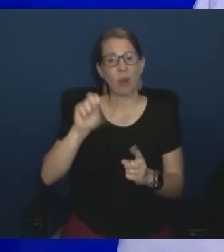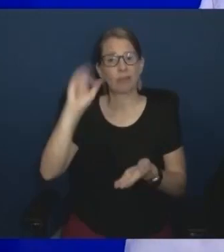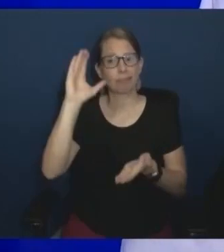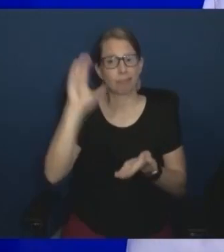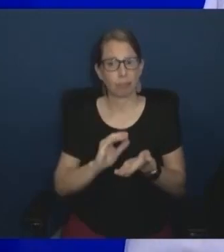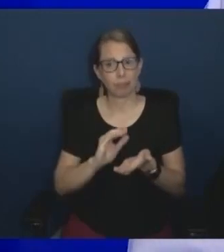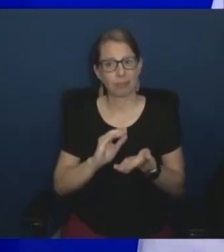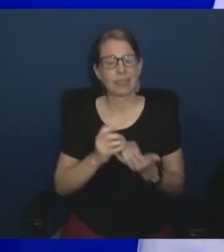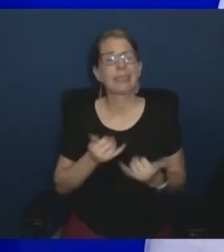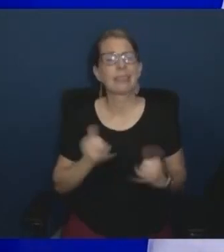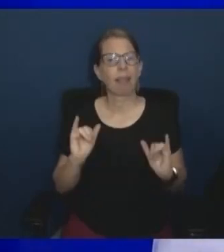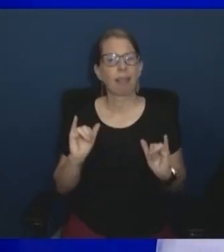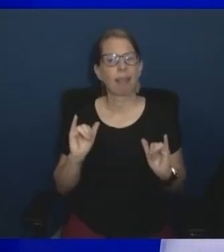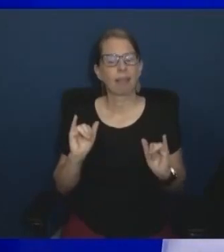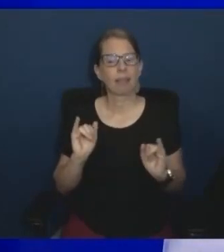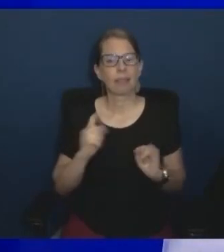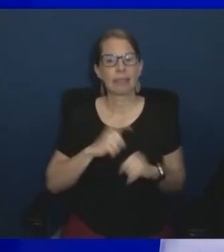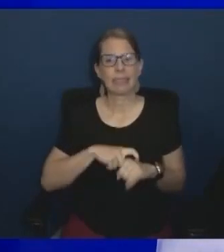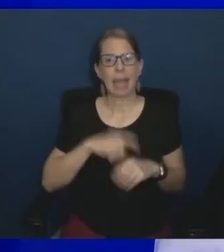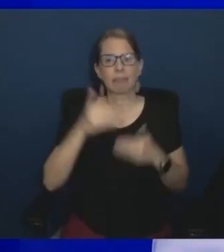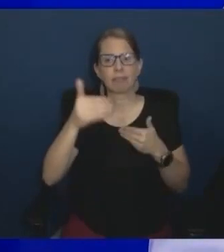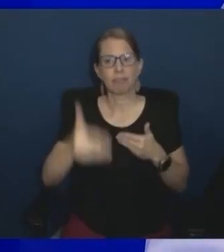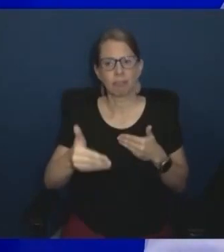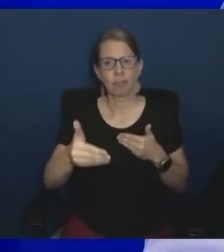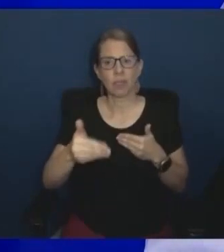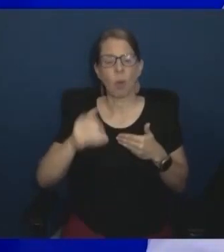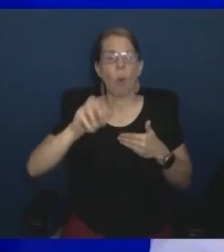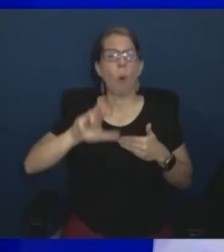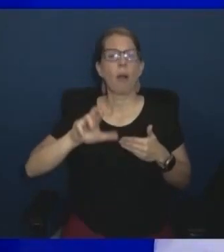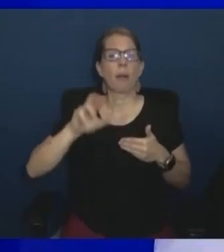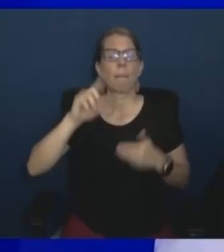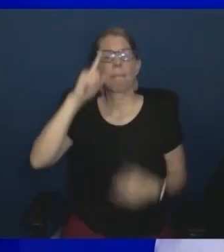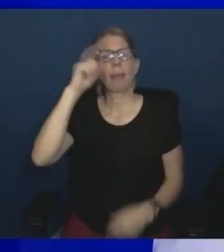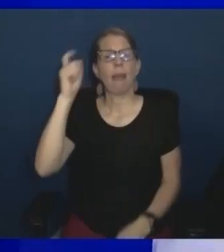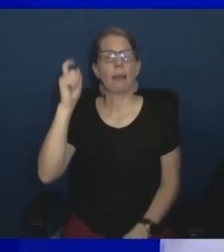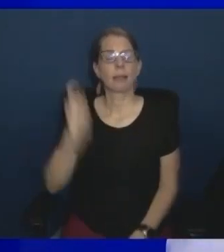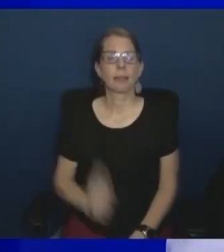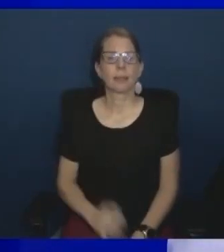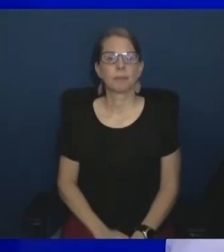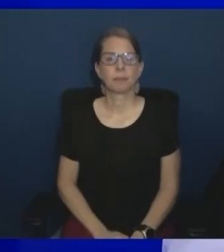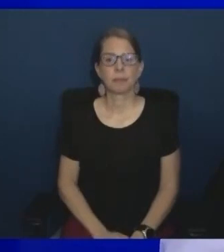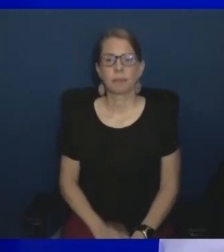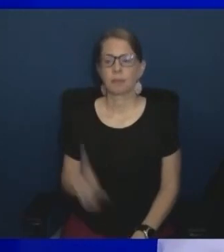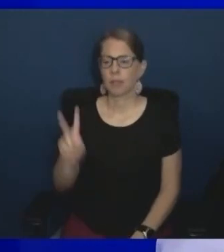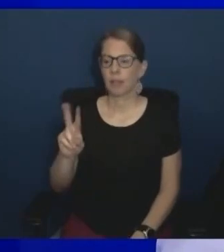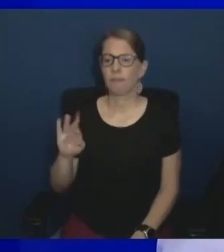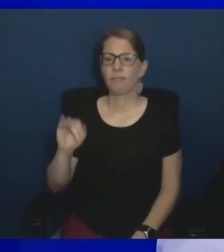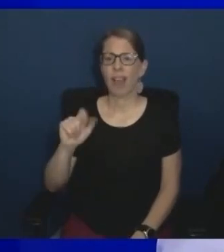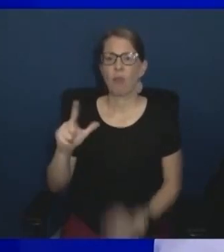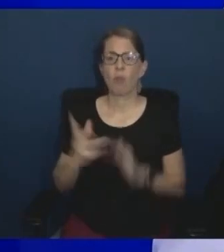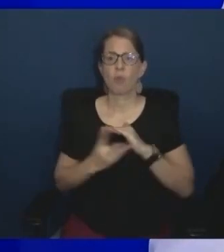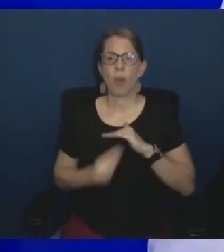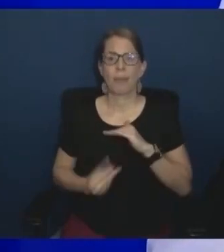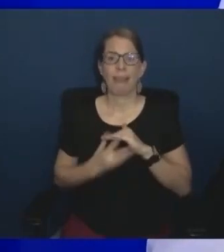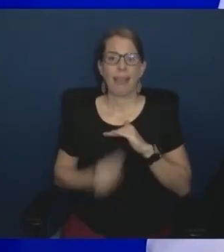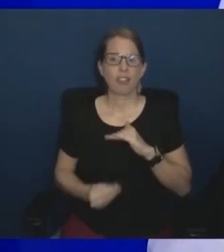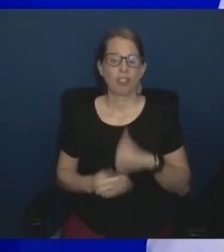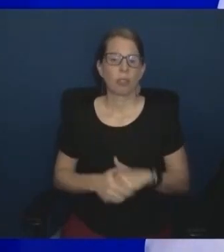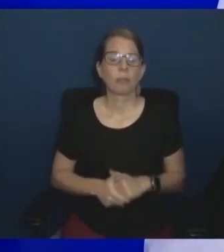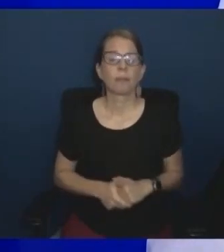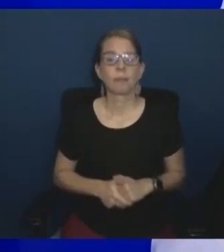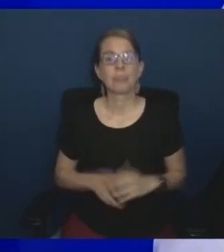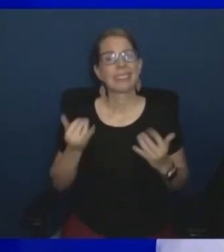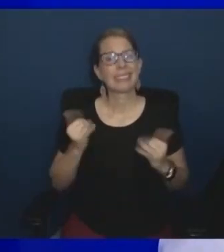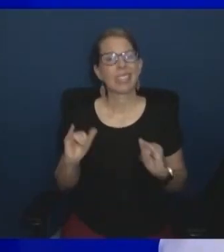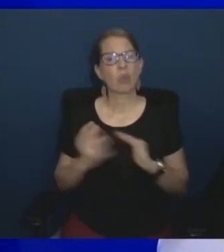time frame or just because of the viral replication. But we know that you can still replicate a good